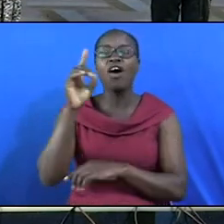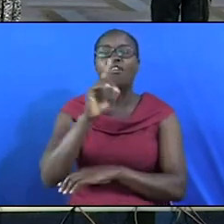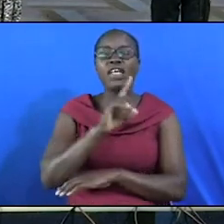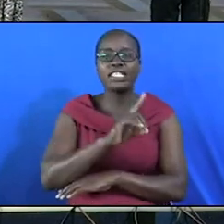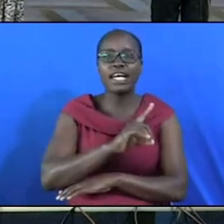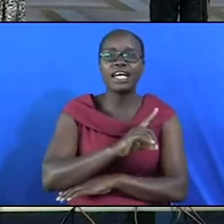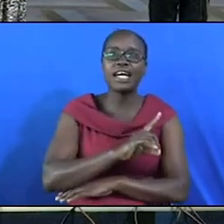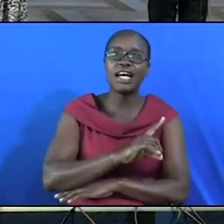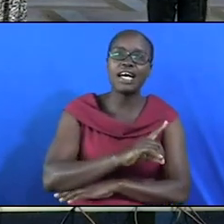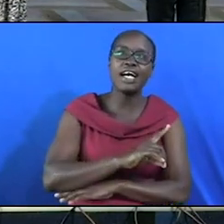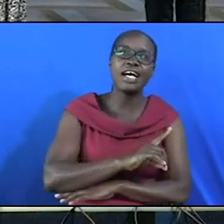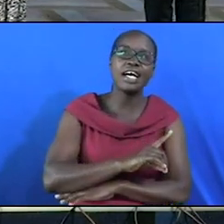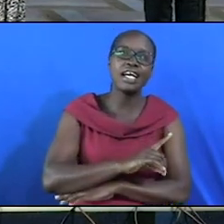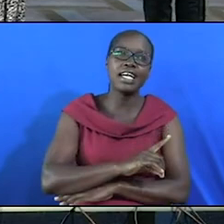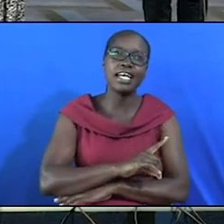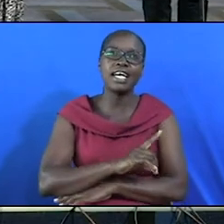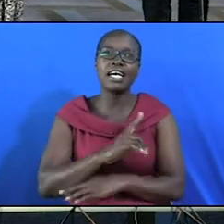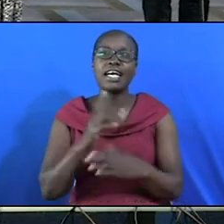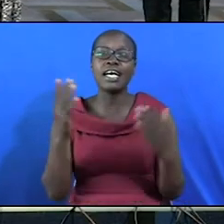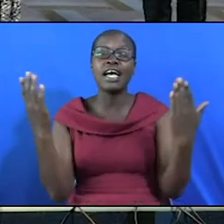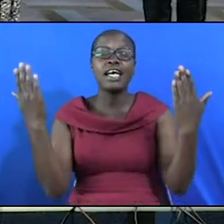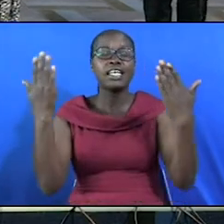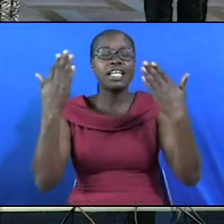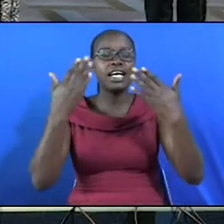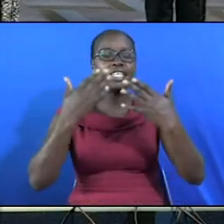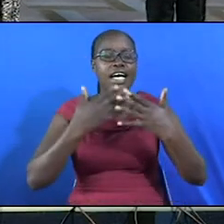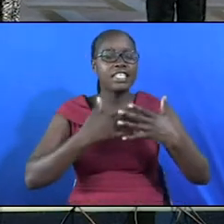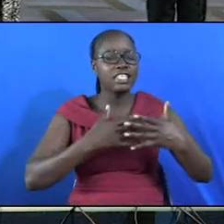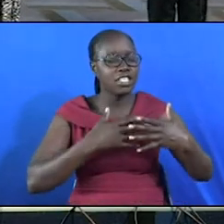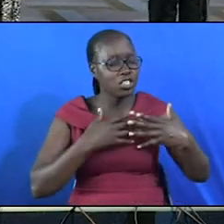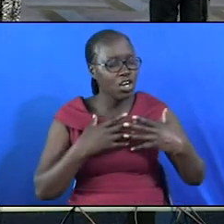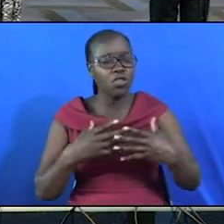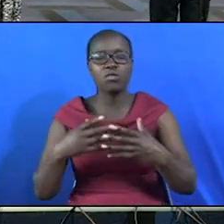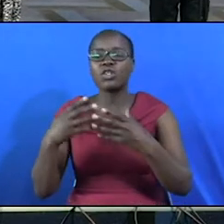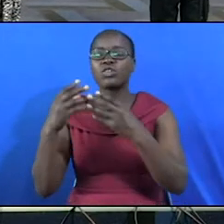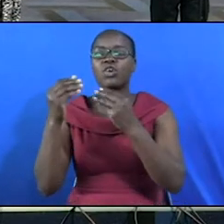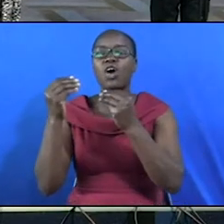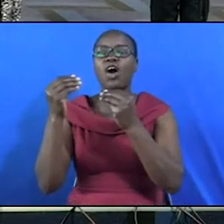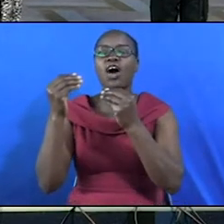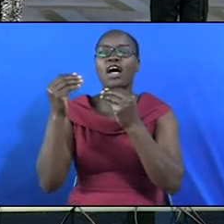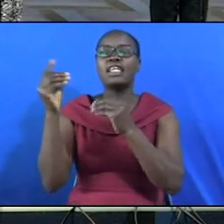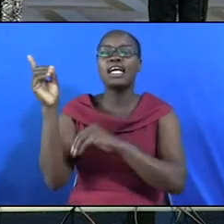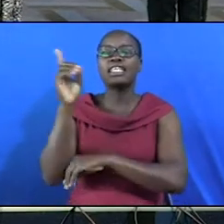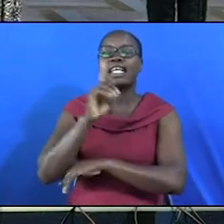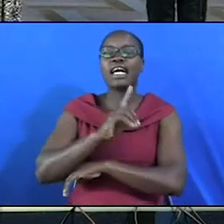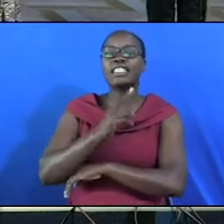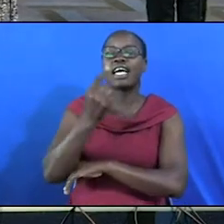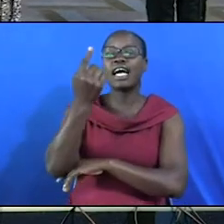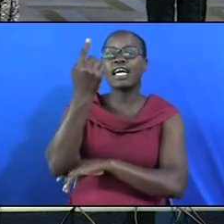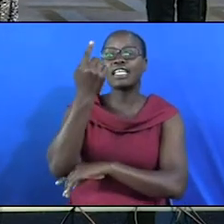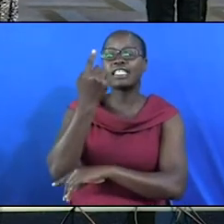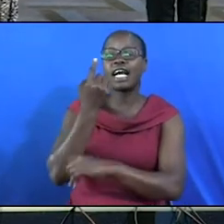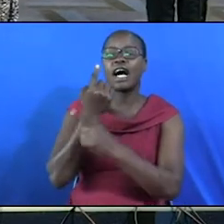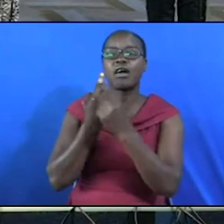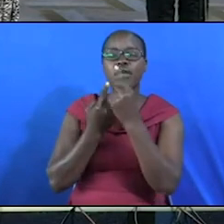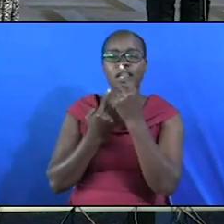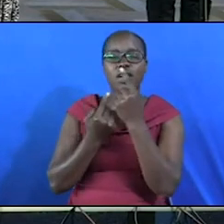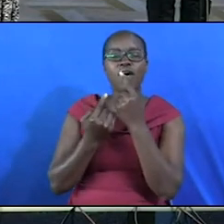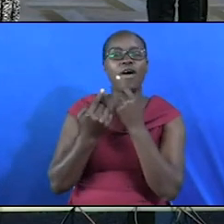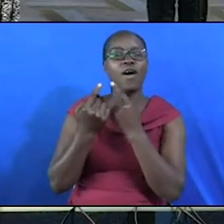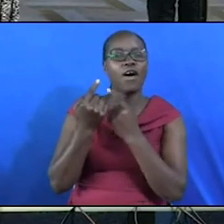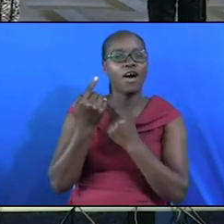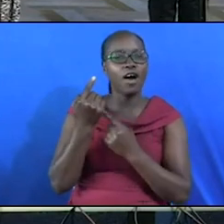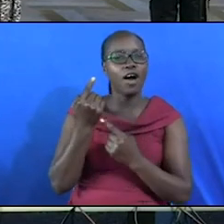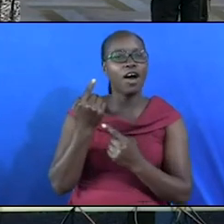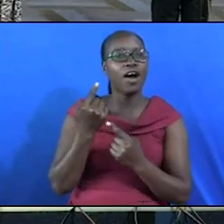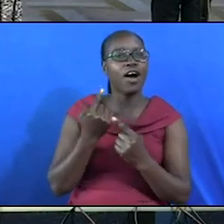breaking of the day. The night is almost gone, the day is